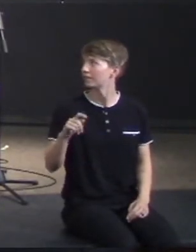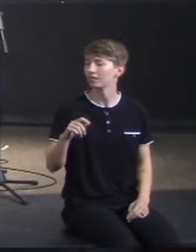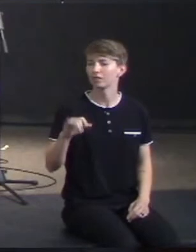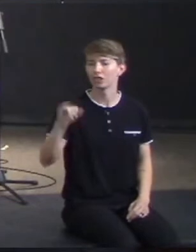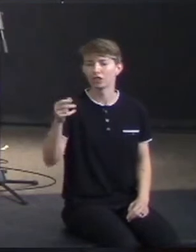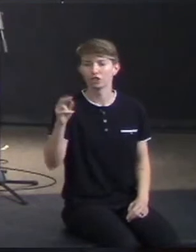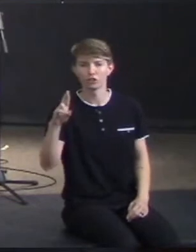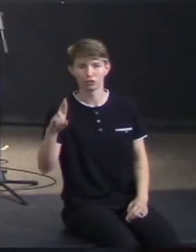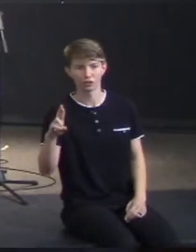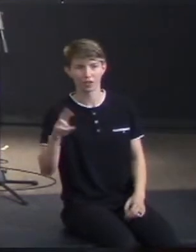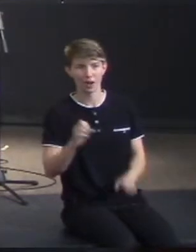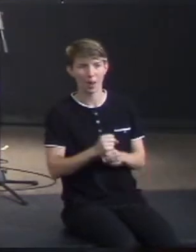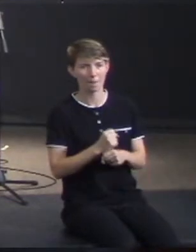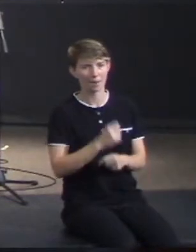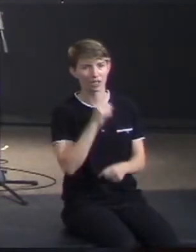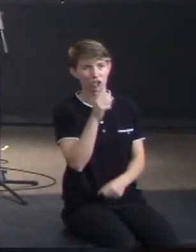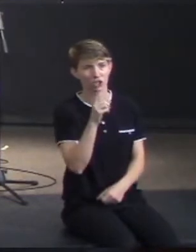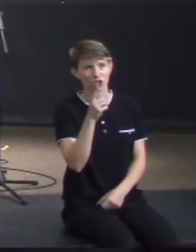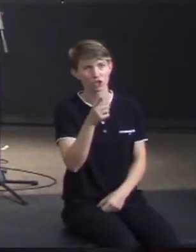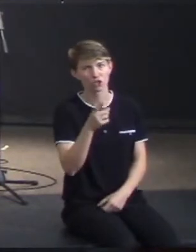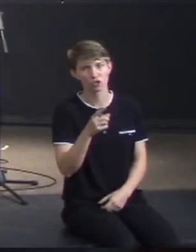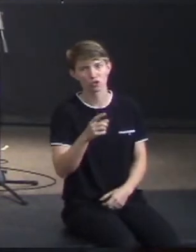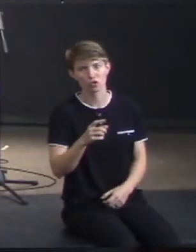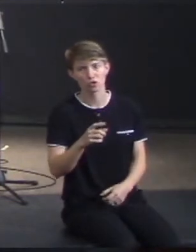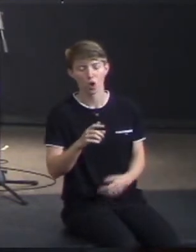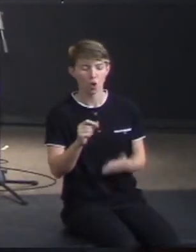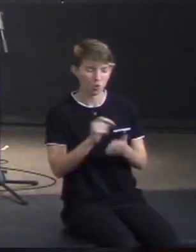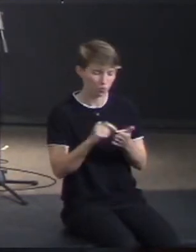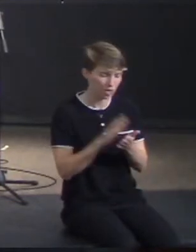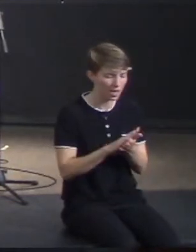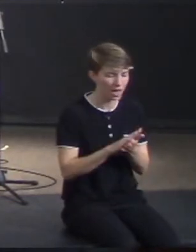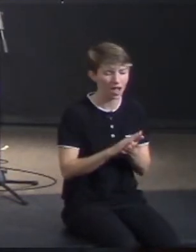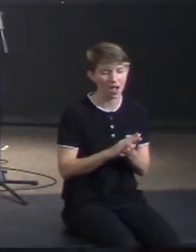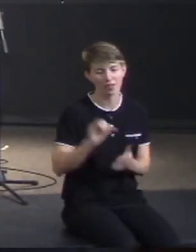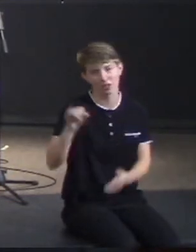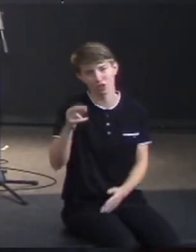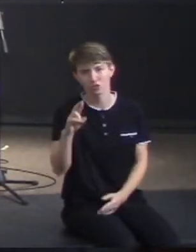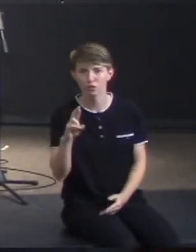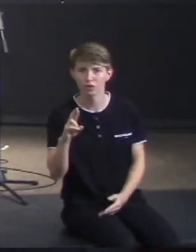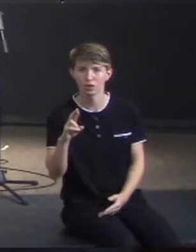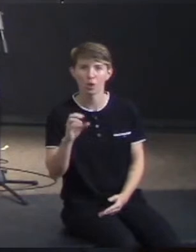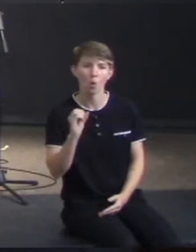my father, and then you'll get it confused with my brother. I know it's the whole thing.